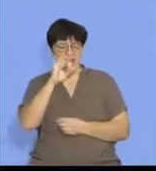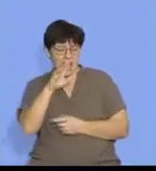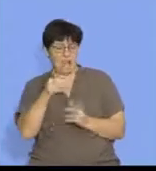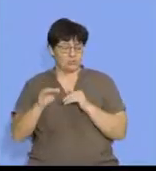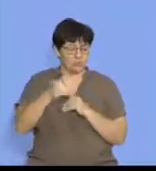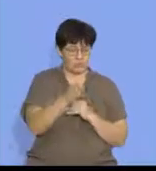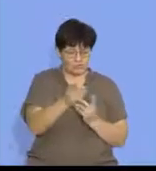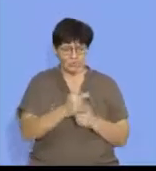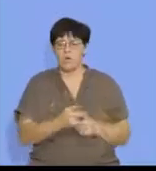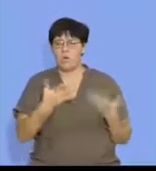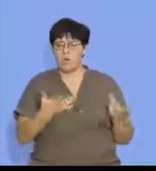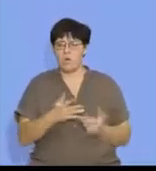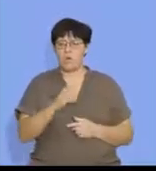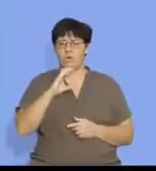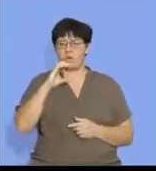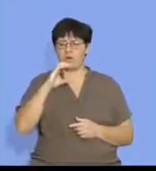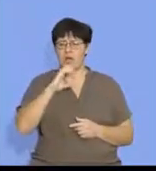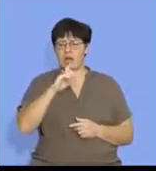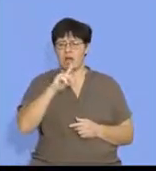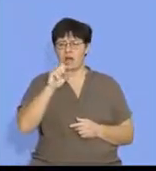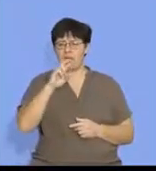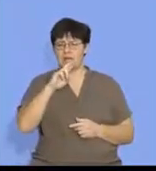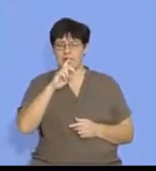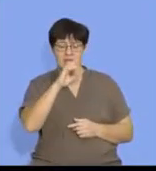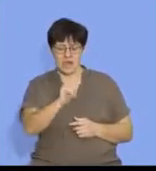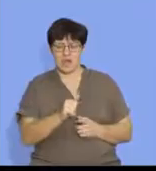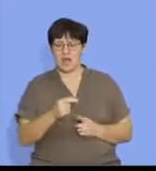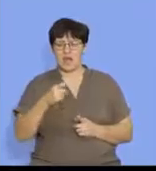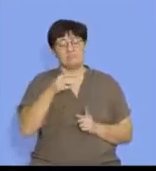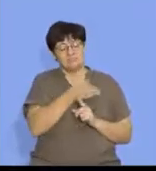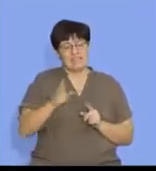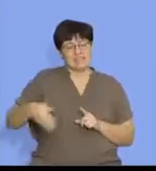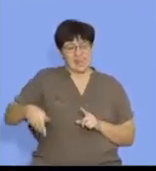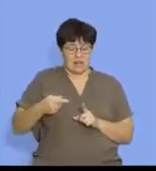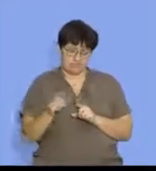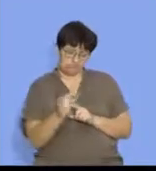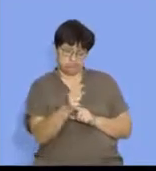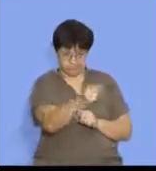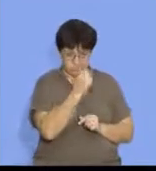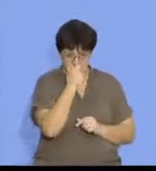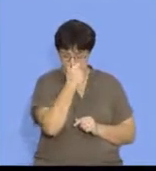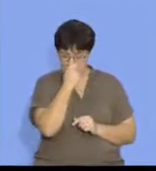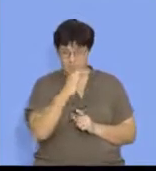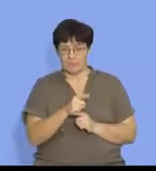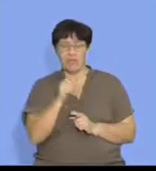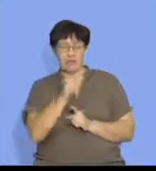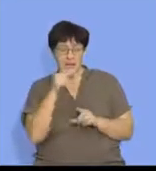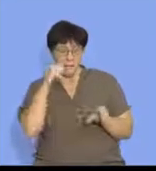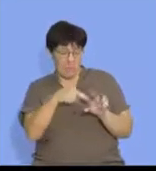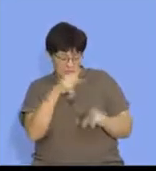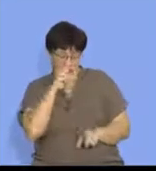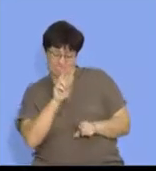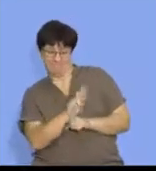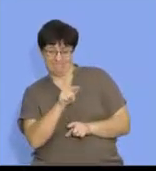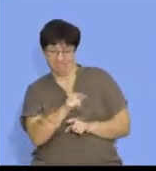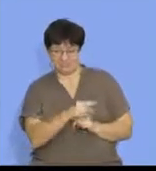or the flagellate, they're going to move via their tail. But the parasite one, that is the one that we really needed to look